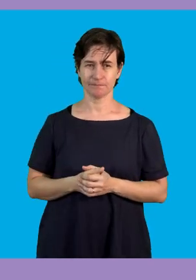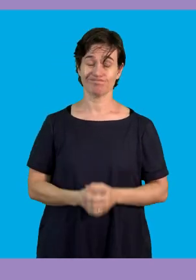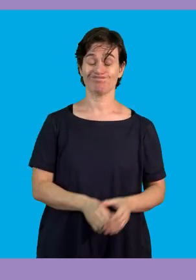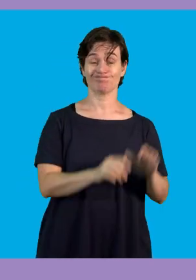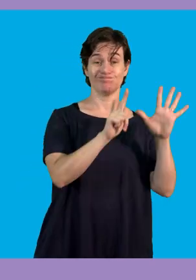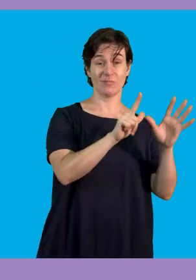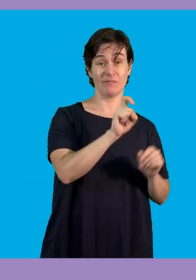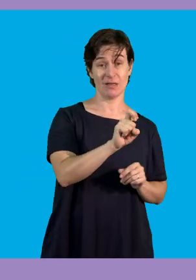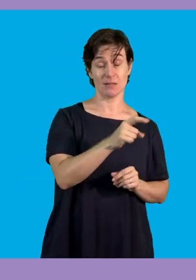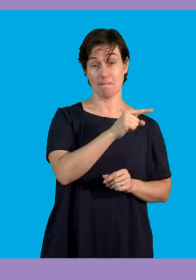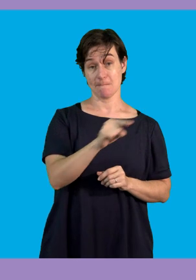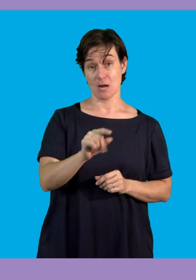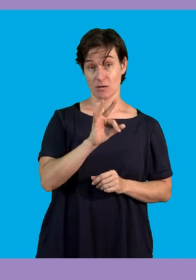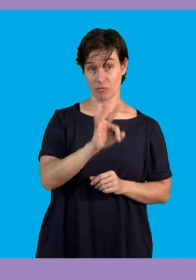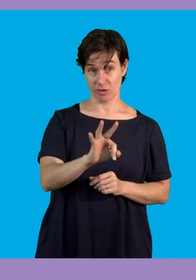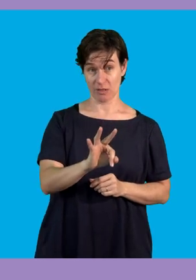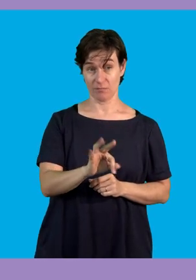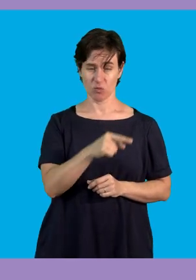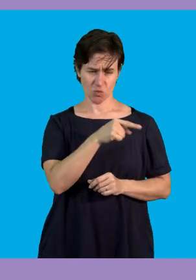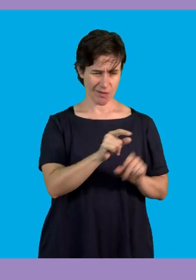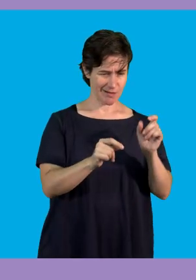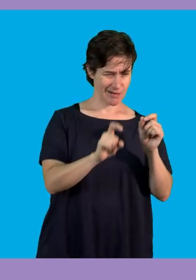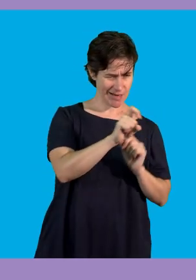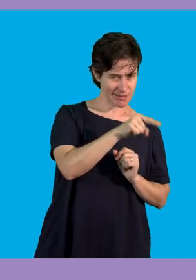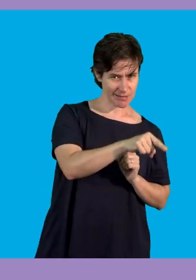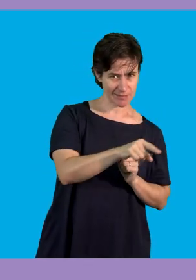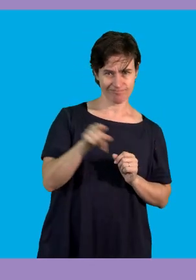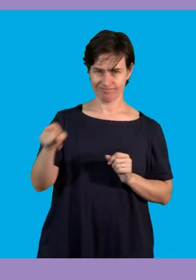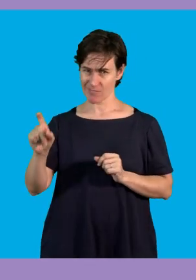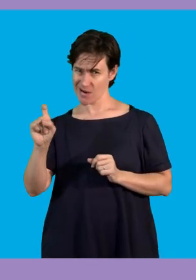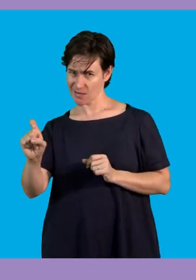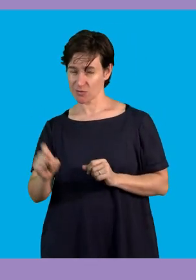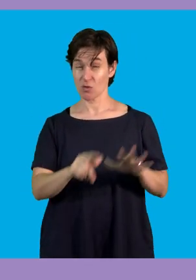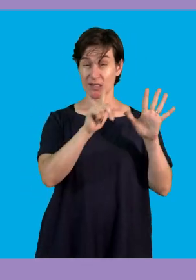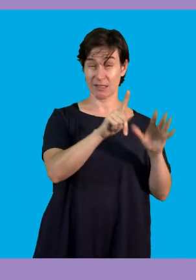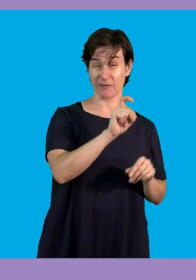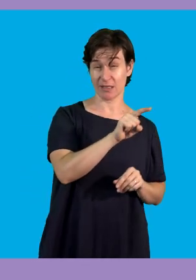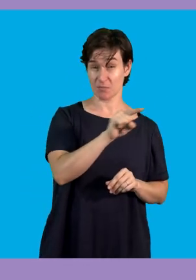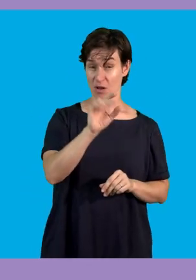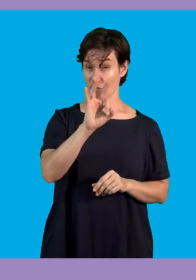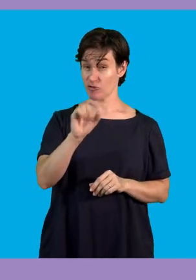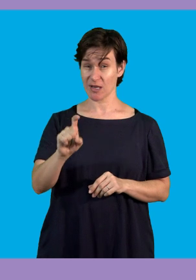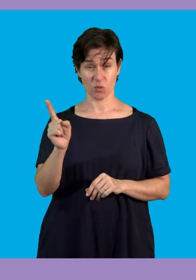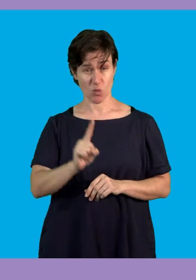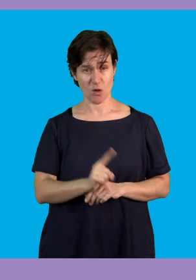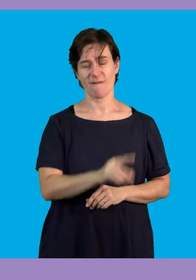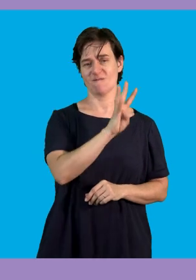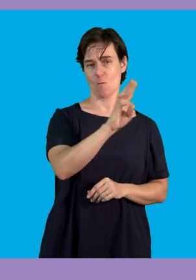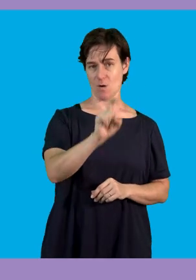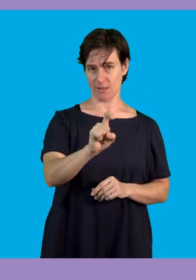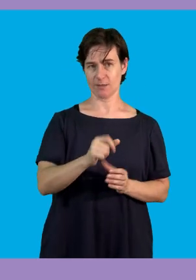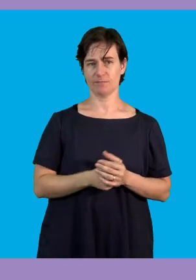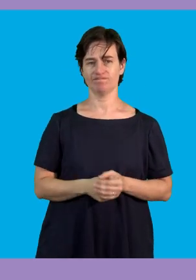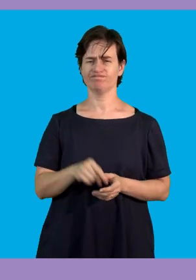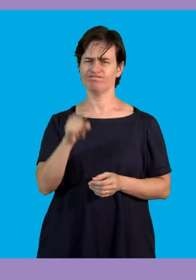7x minus 3, there's an x and an x. 7x minus 3x would be 4x,